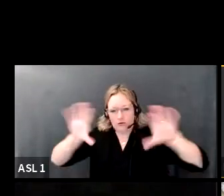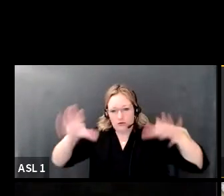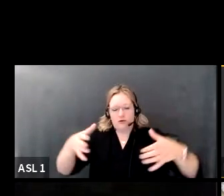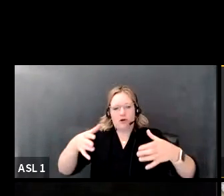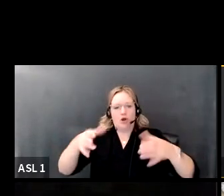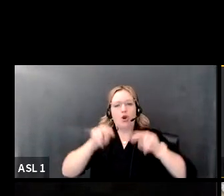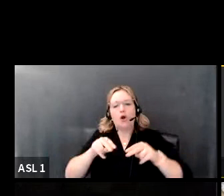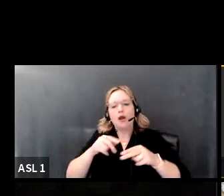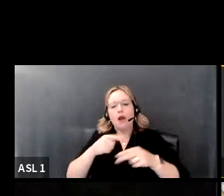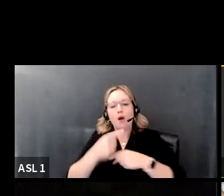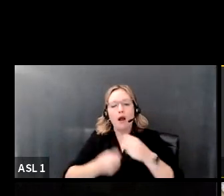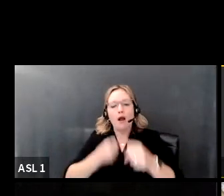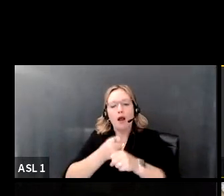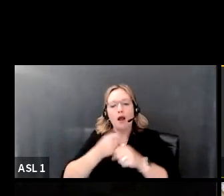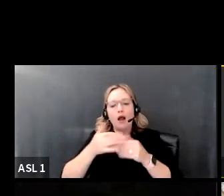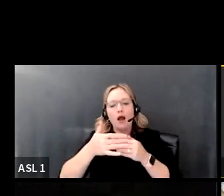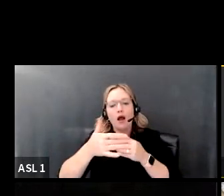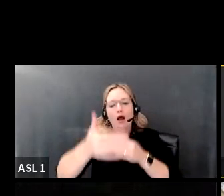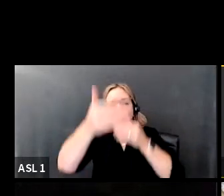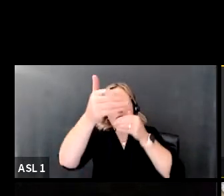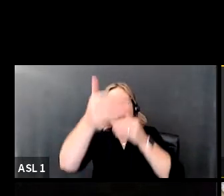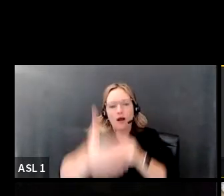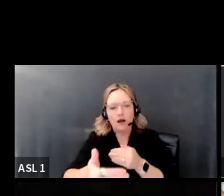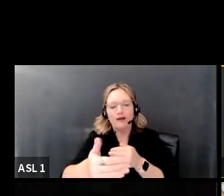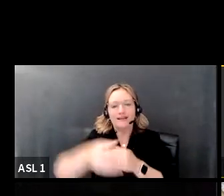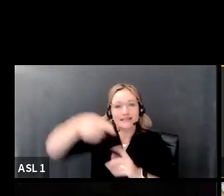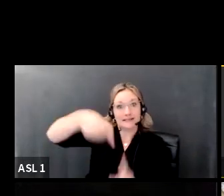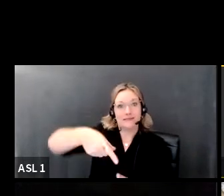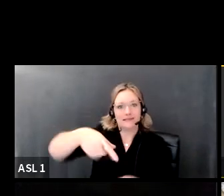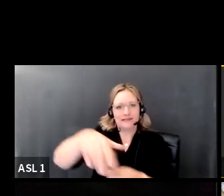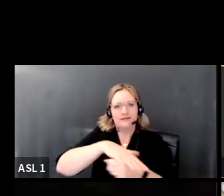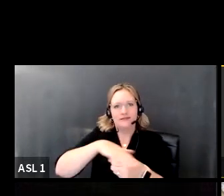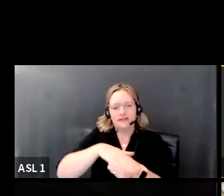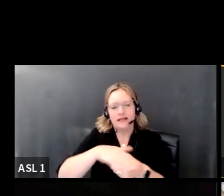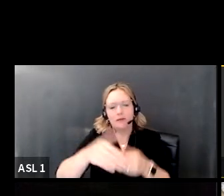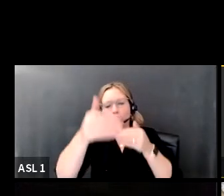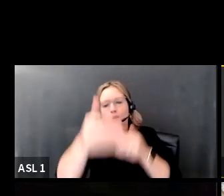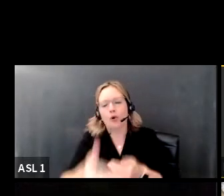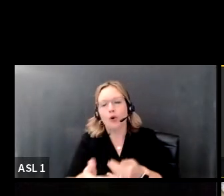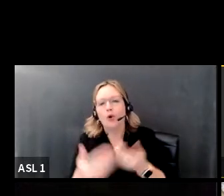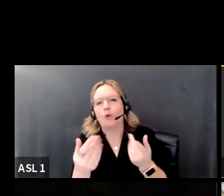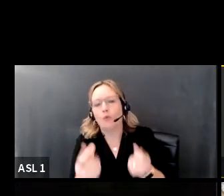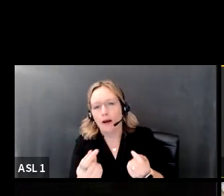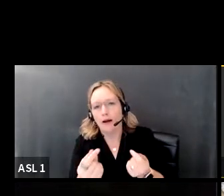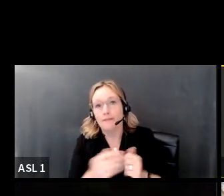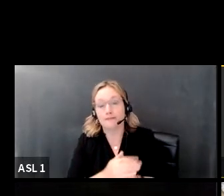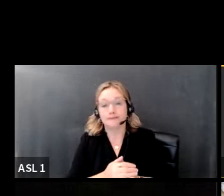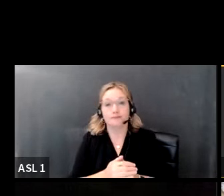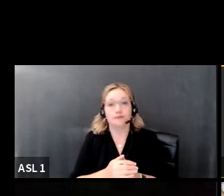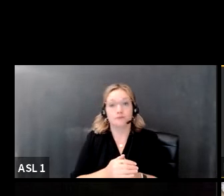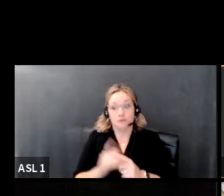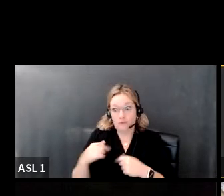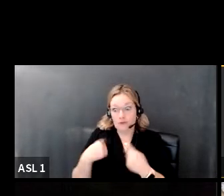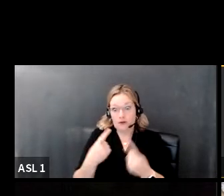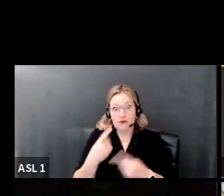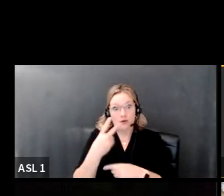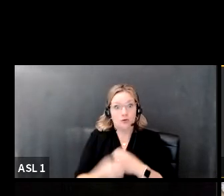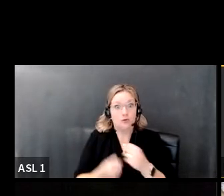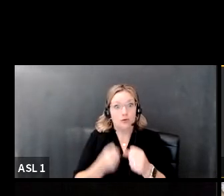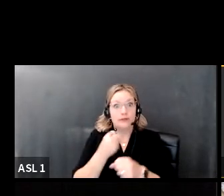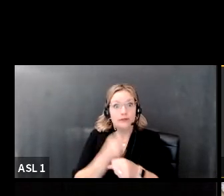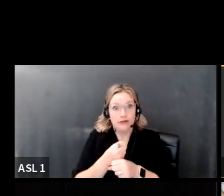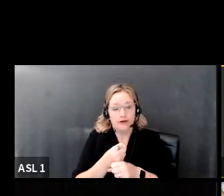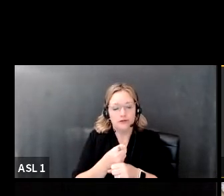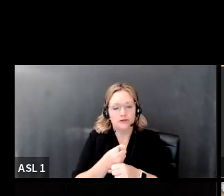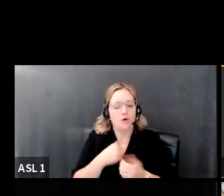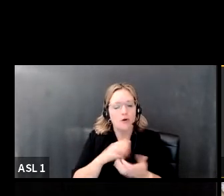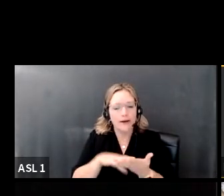the end of a year for example within a particular neighborhood i think it's important that as we go this is what we learned after these two years each one of these neighborhoods